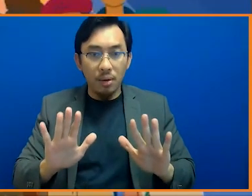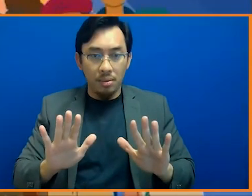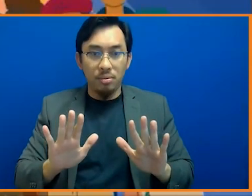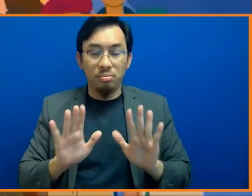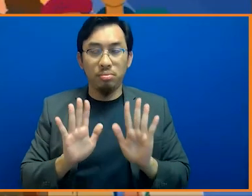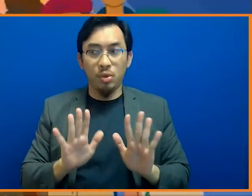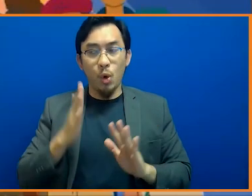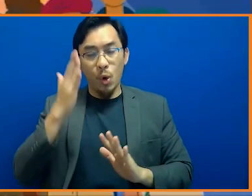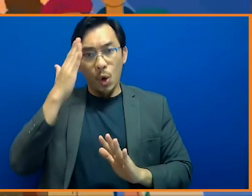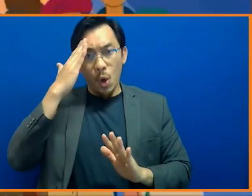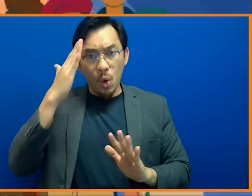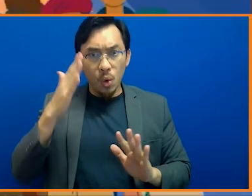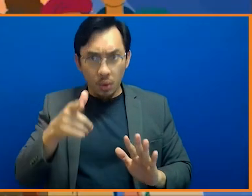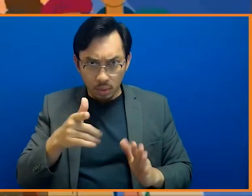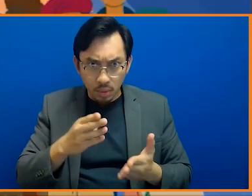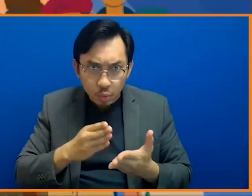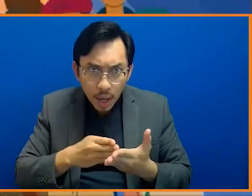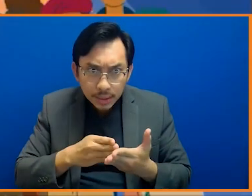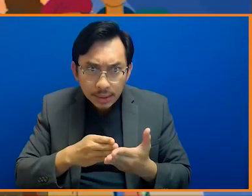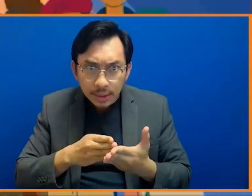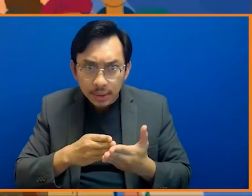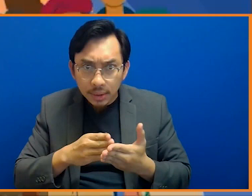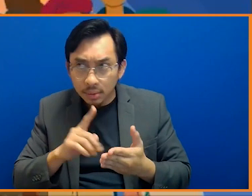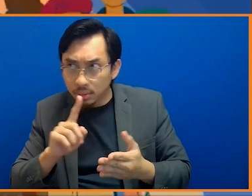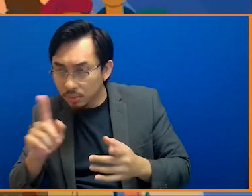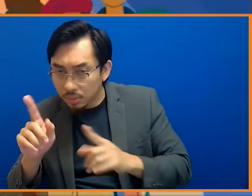on the understanding on the risk itself.